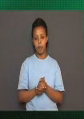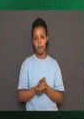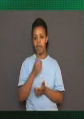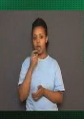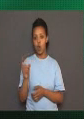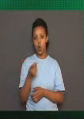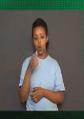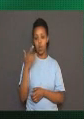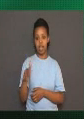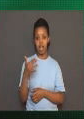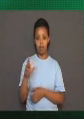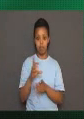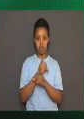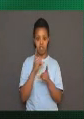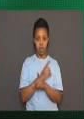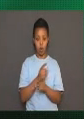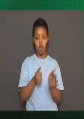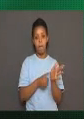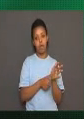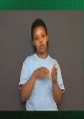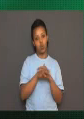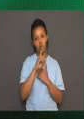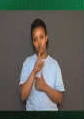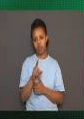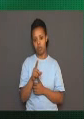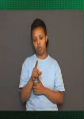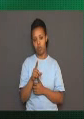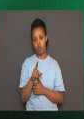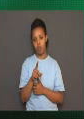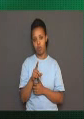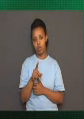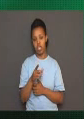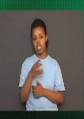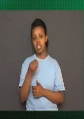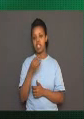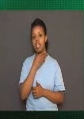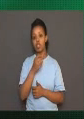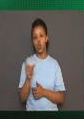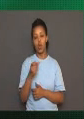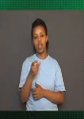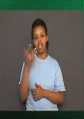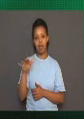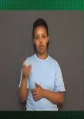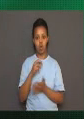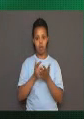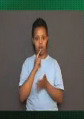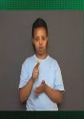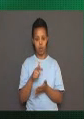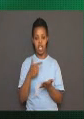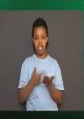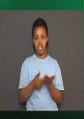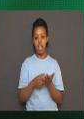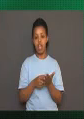Red pigment is produced in the leaves, as is white pigment. The